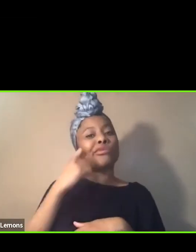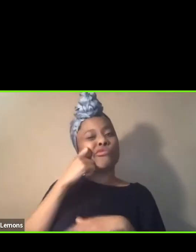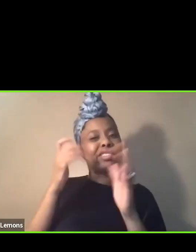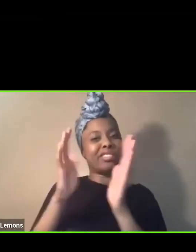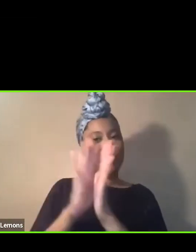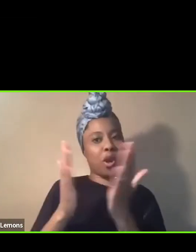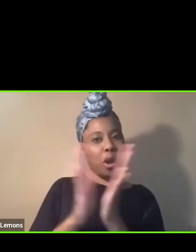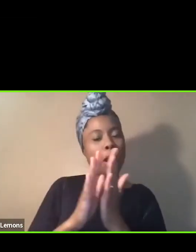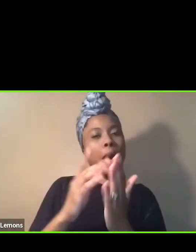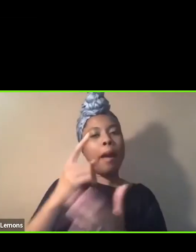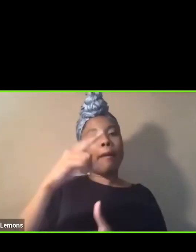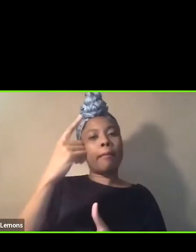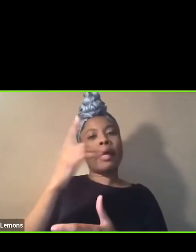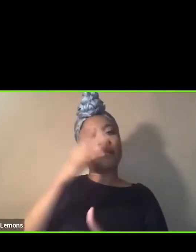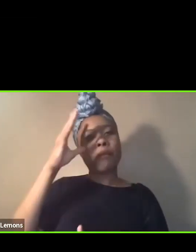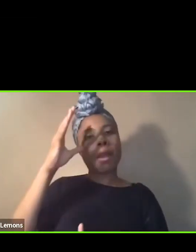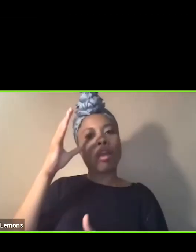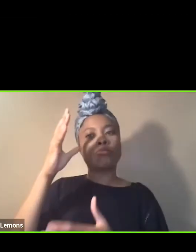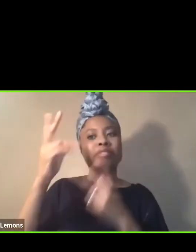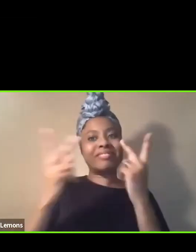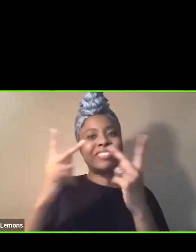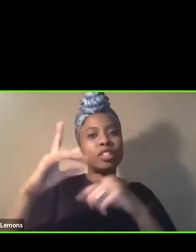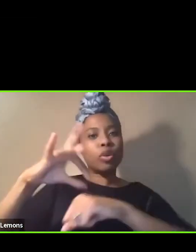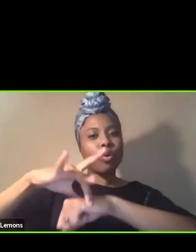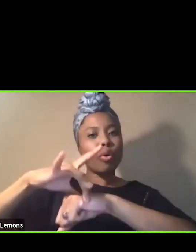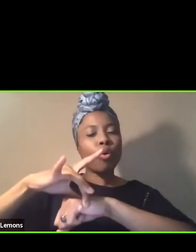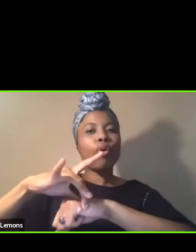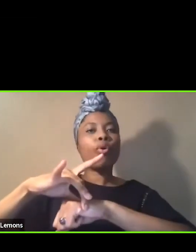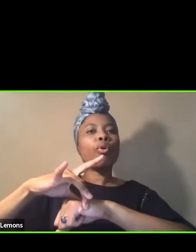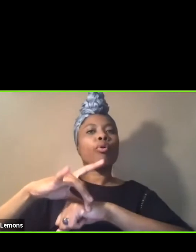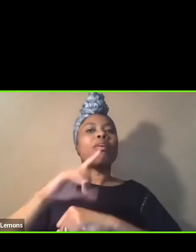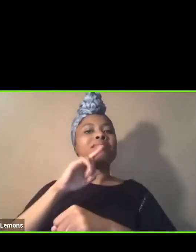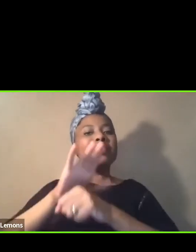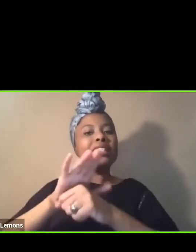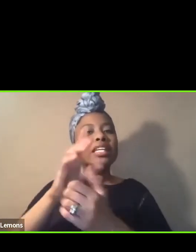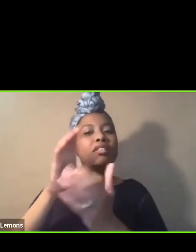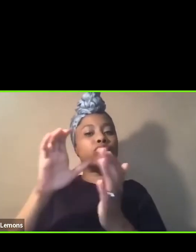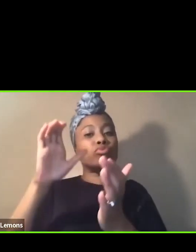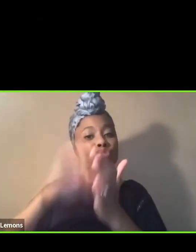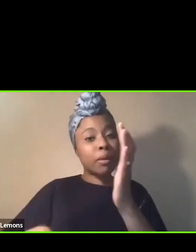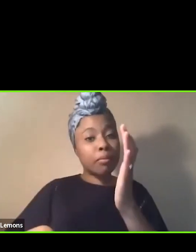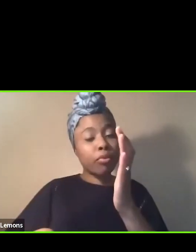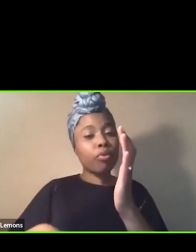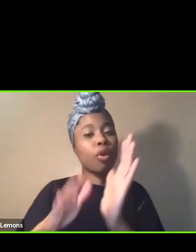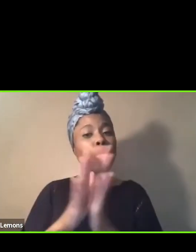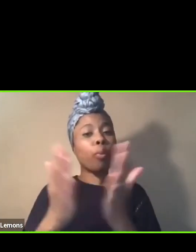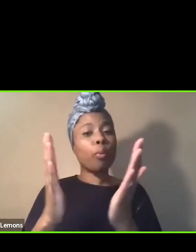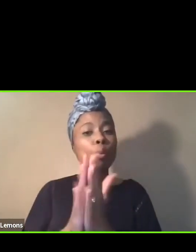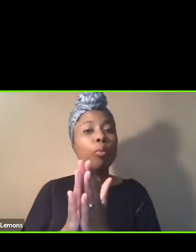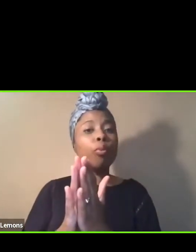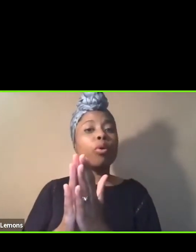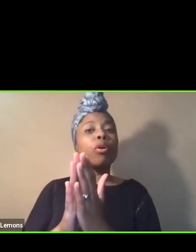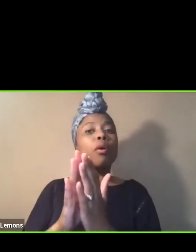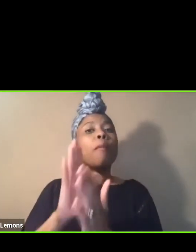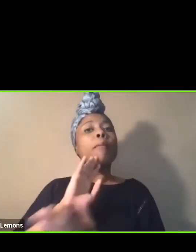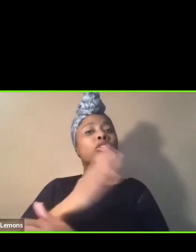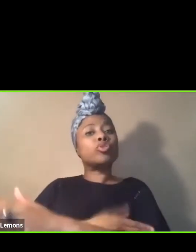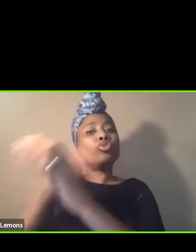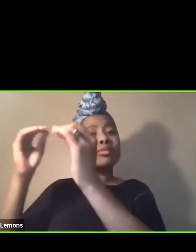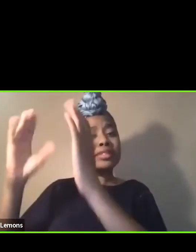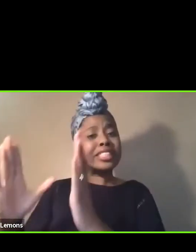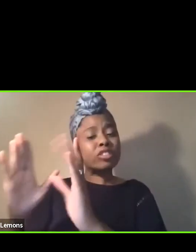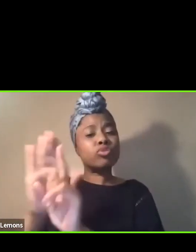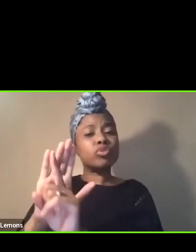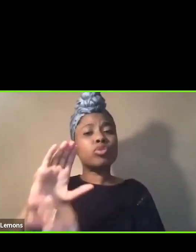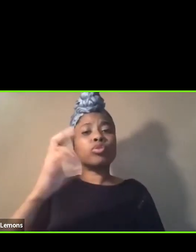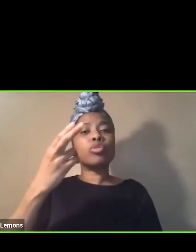Parents Visiting Earth, I dedicate a chapter in there to one of her teachers,